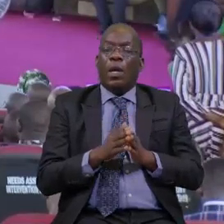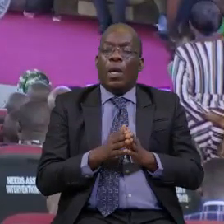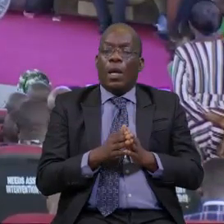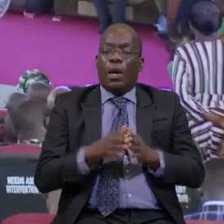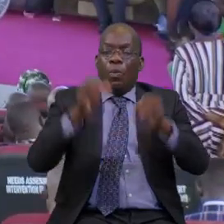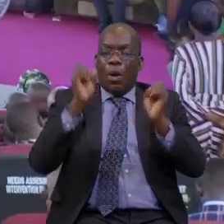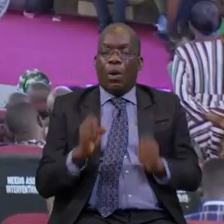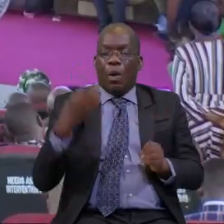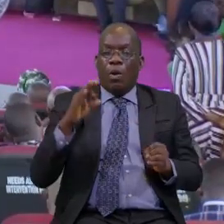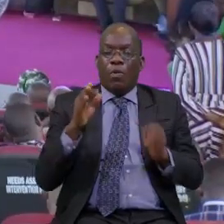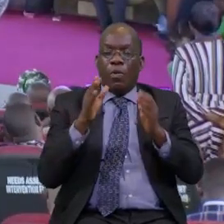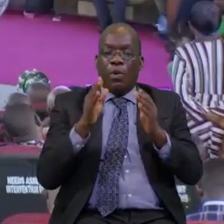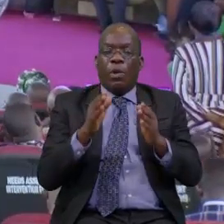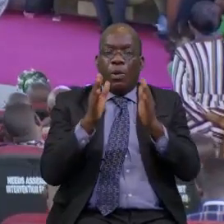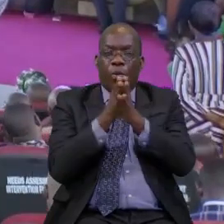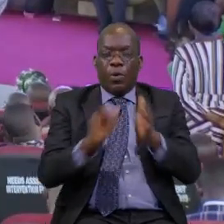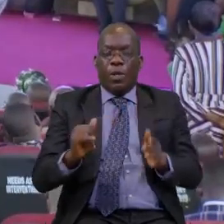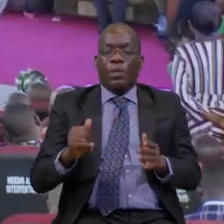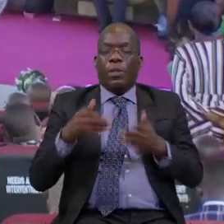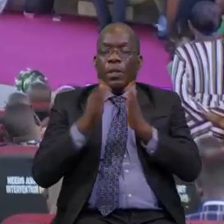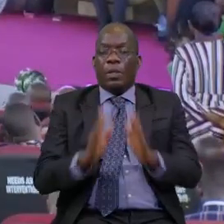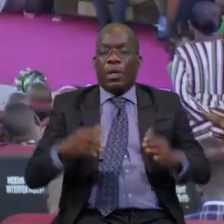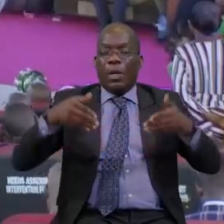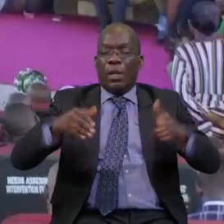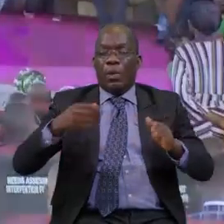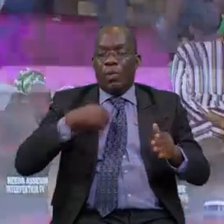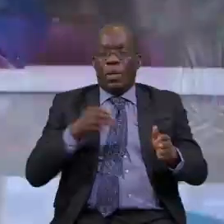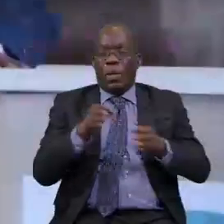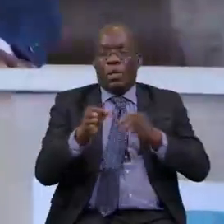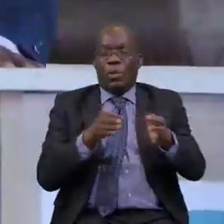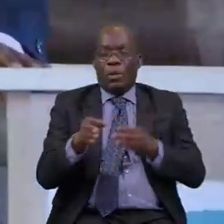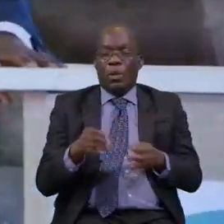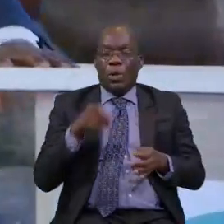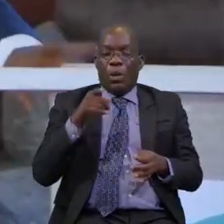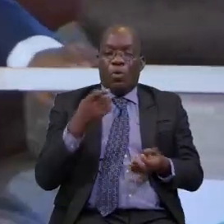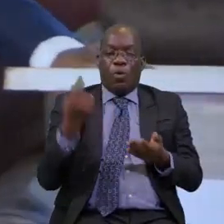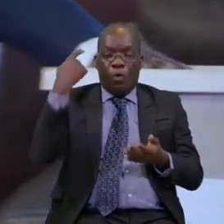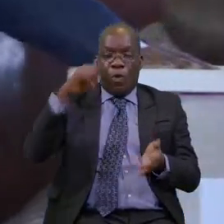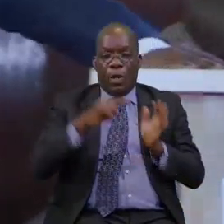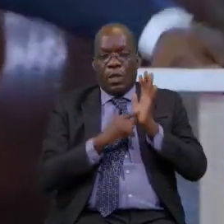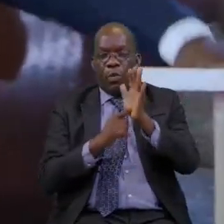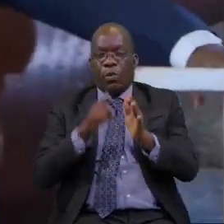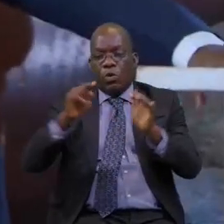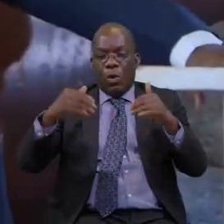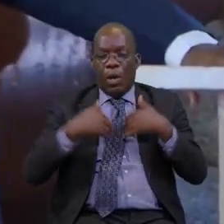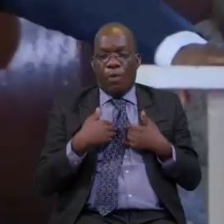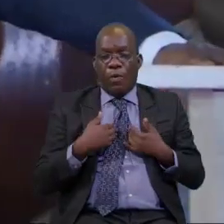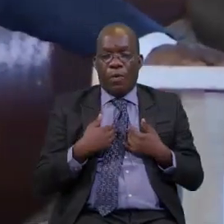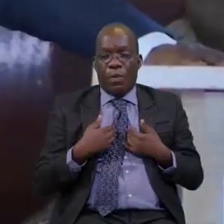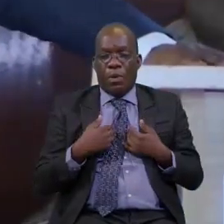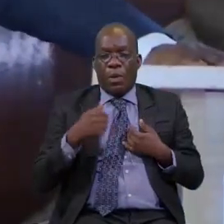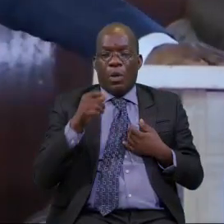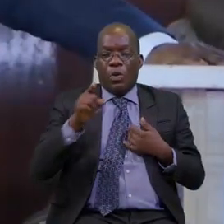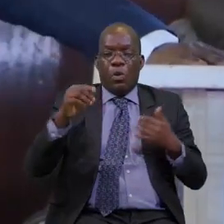leader. Let me explain. Imagine you have a bag hanged at